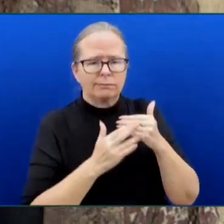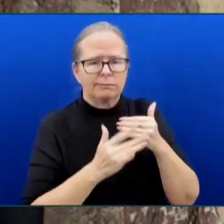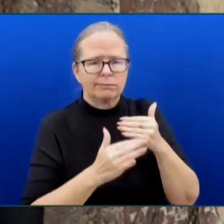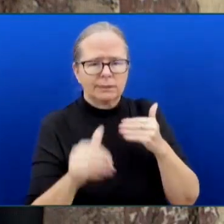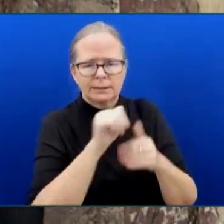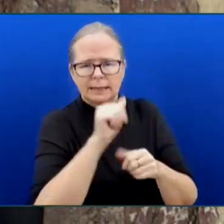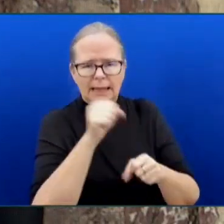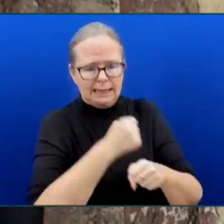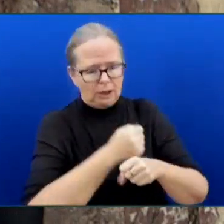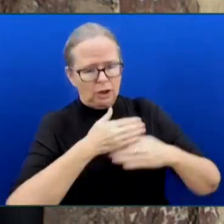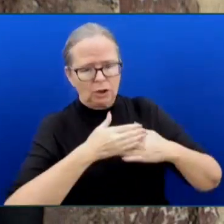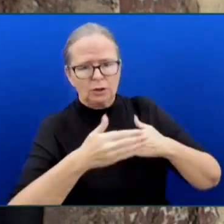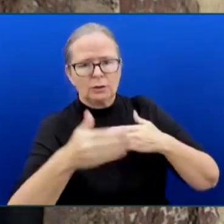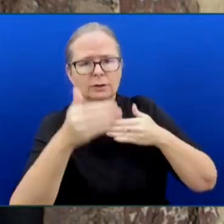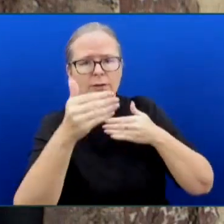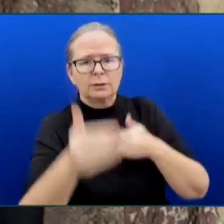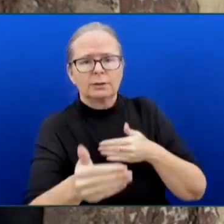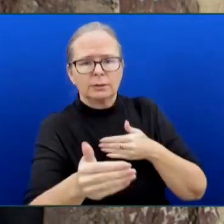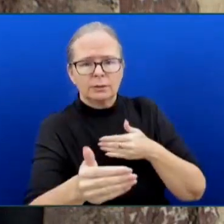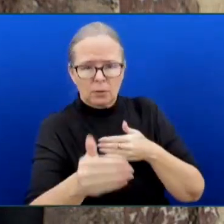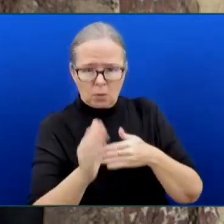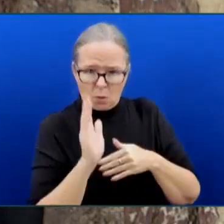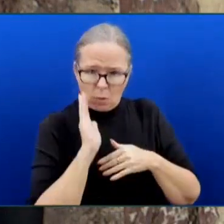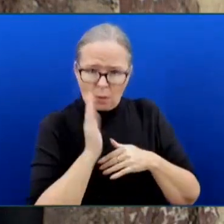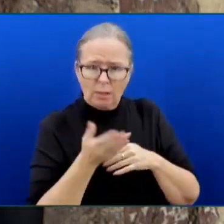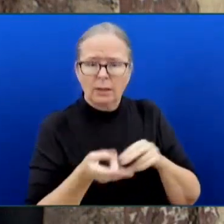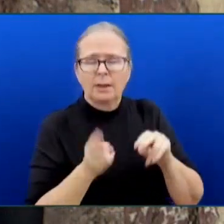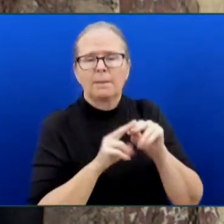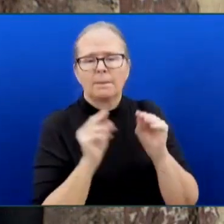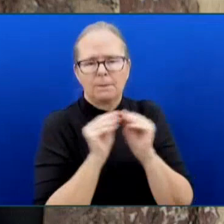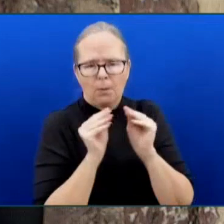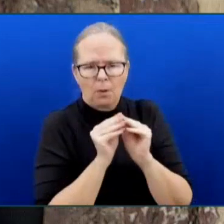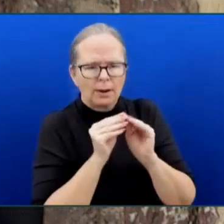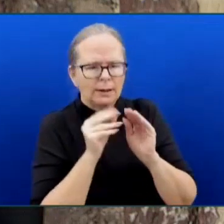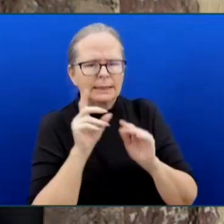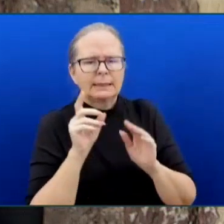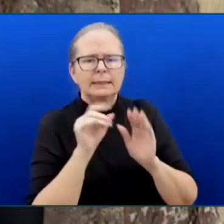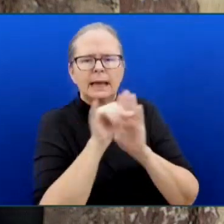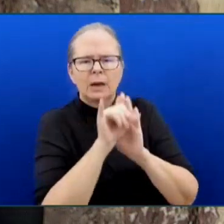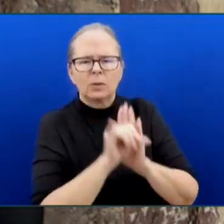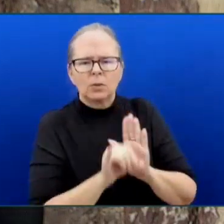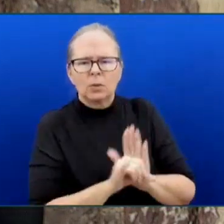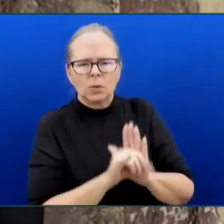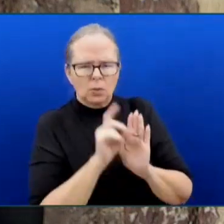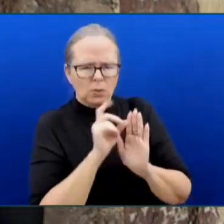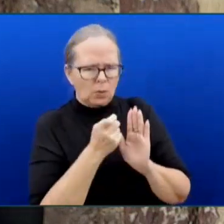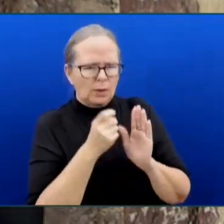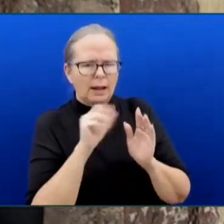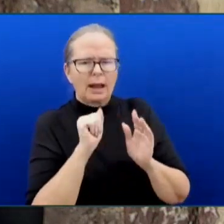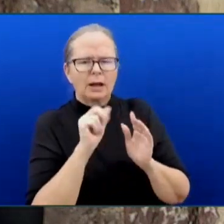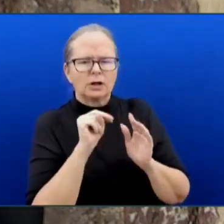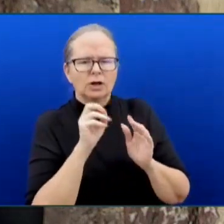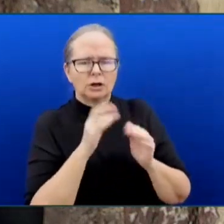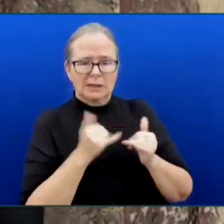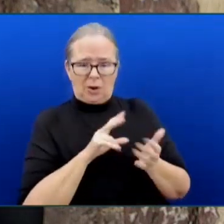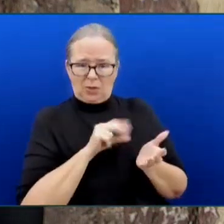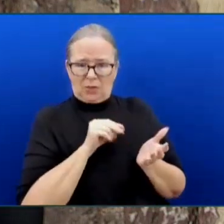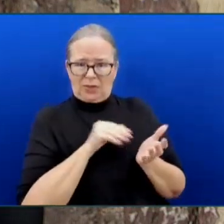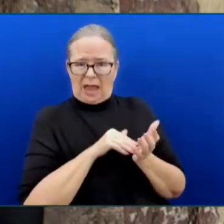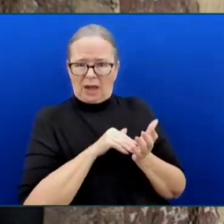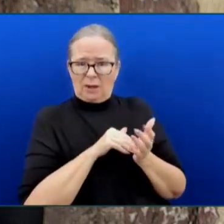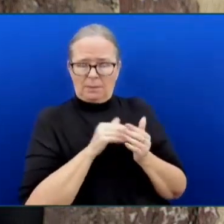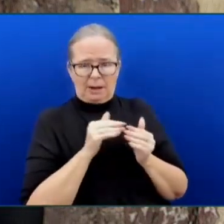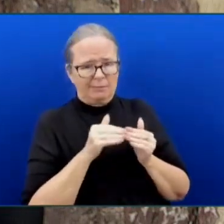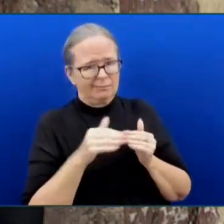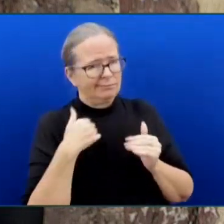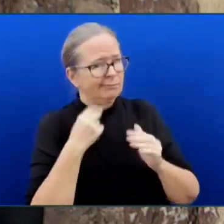to 45,000. And that's why we're investing now and throughout the next 10 years to ensure that British Columbia has the cancer center